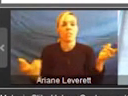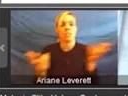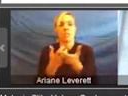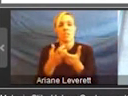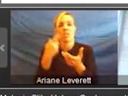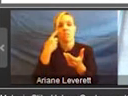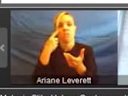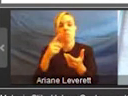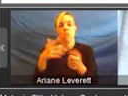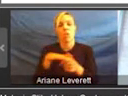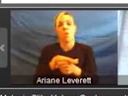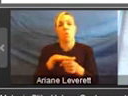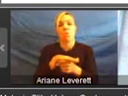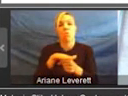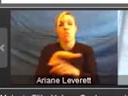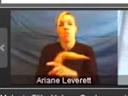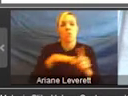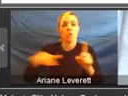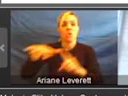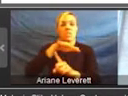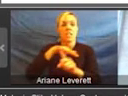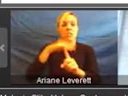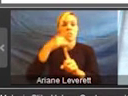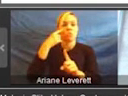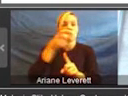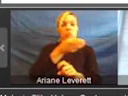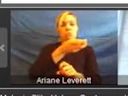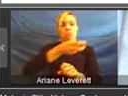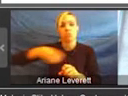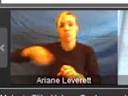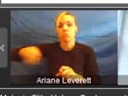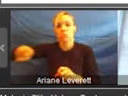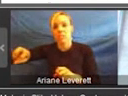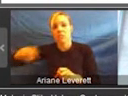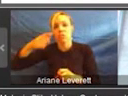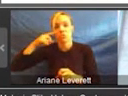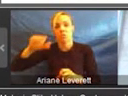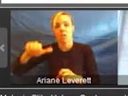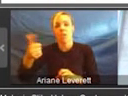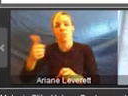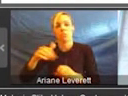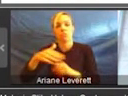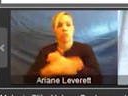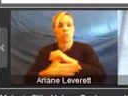to be transferred to a different country.